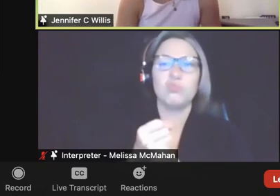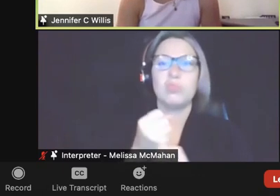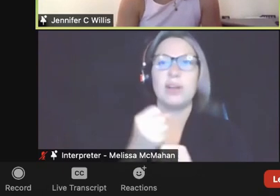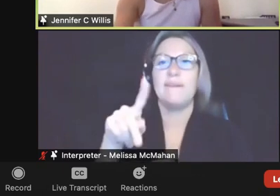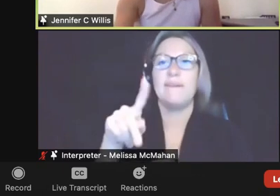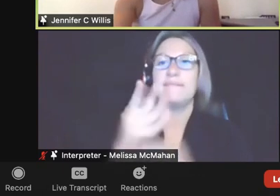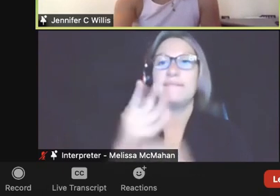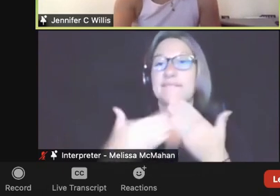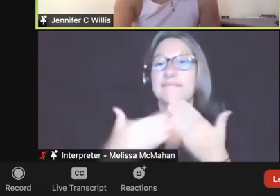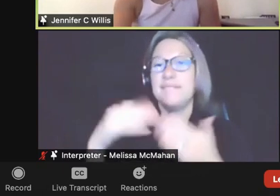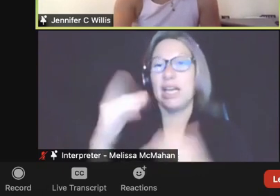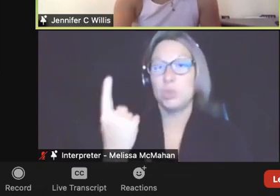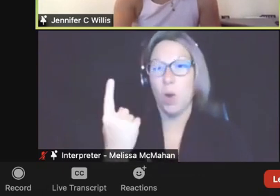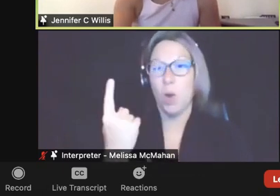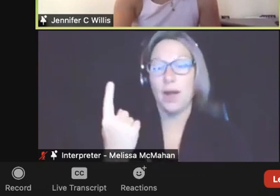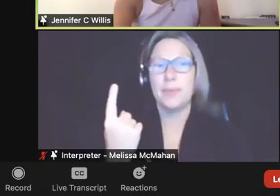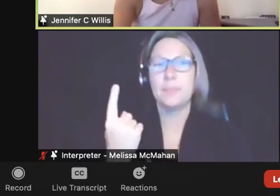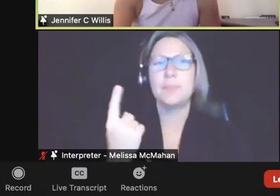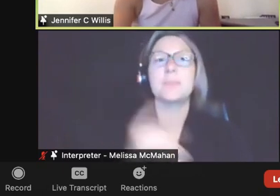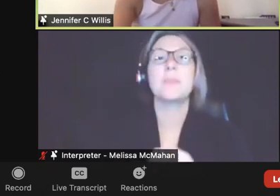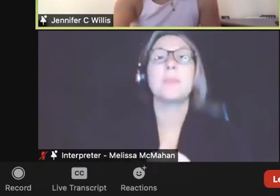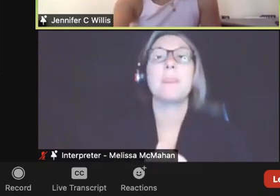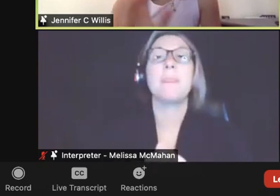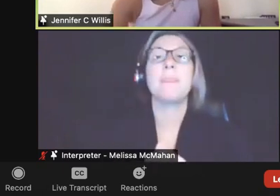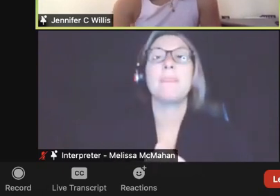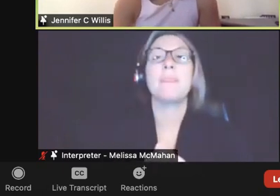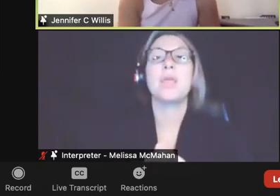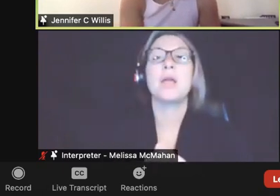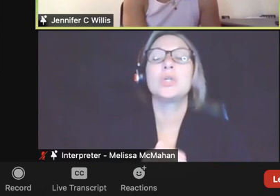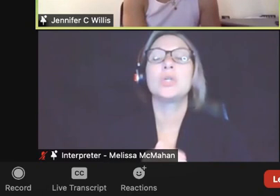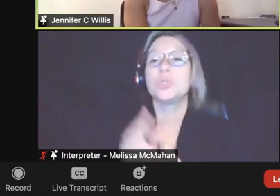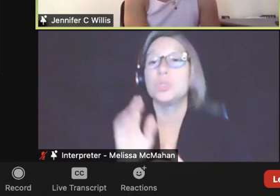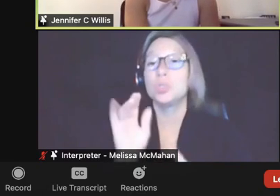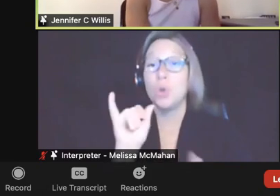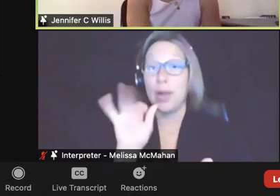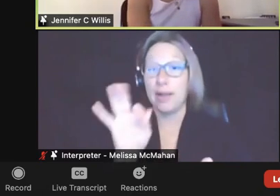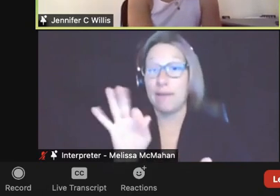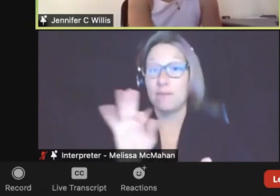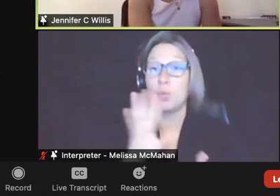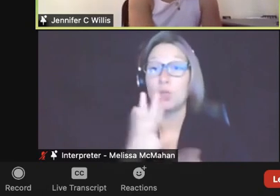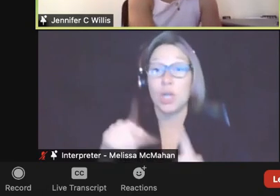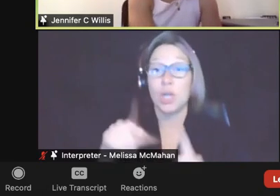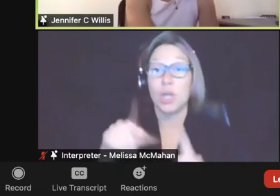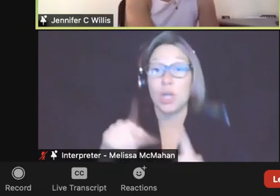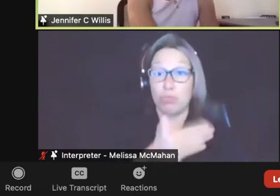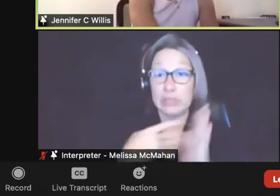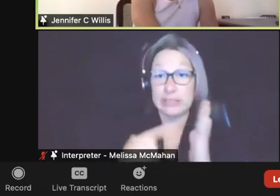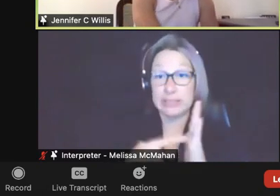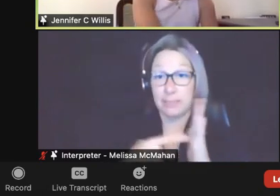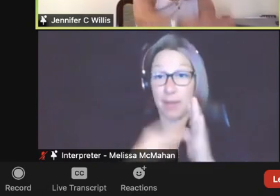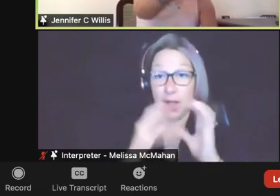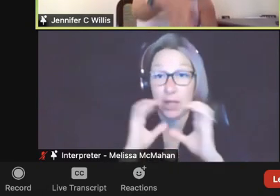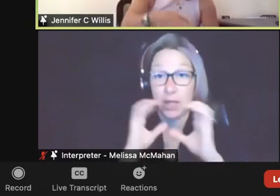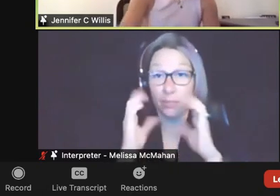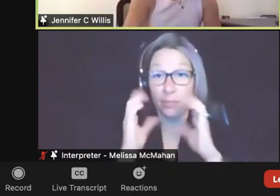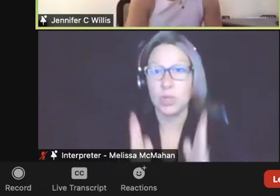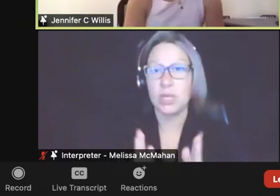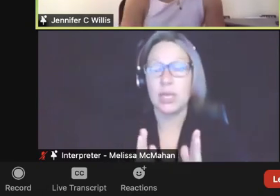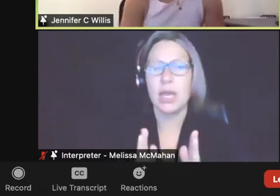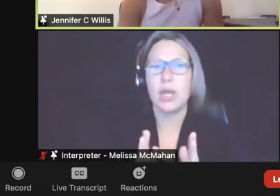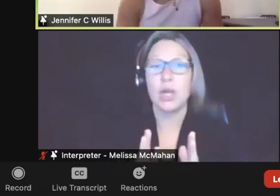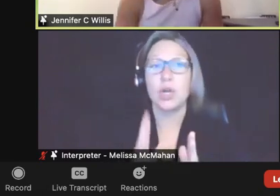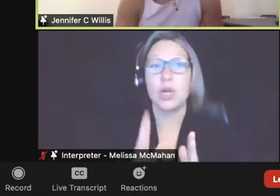page. And so we're going to look at, if we were talking about a pre-symbolic communicator,